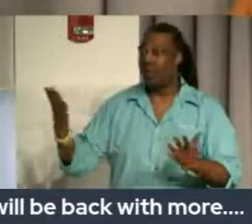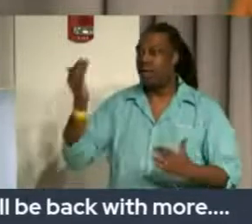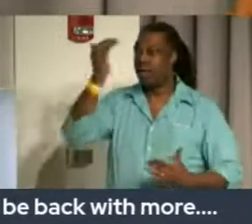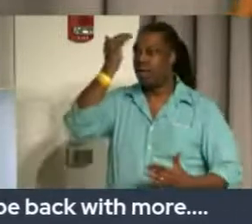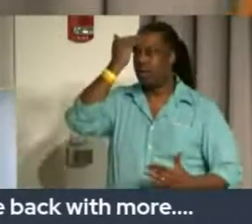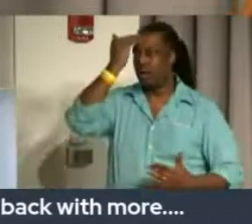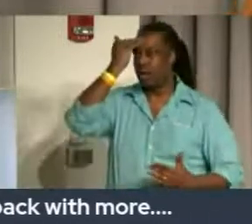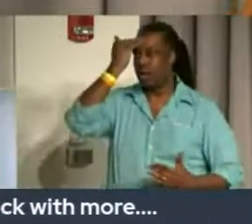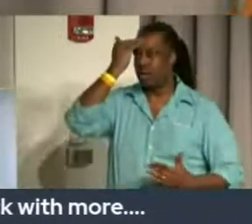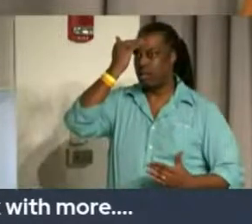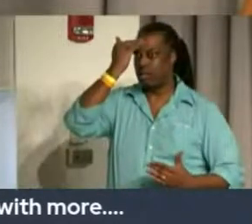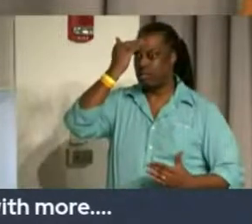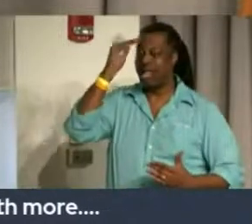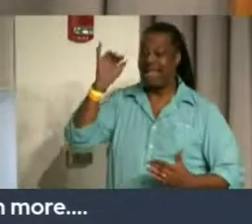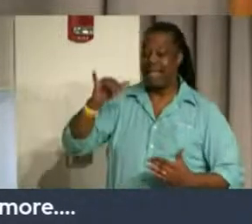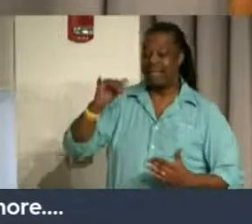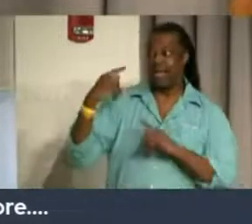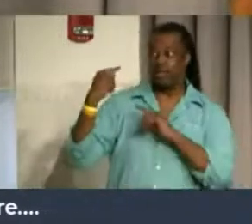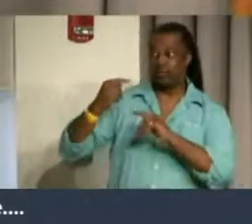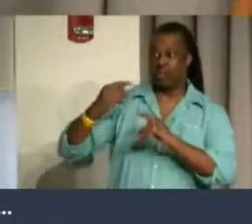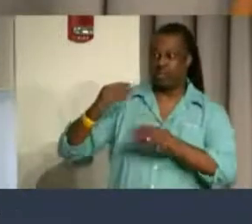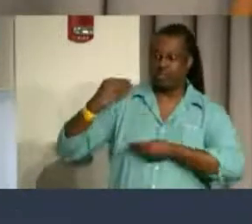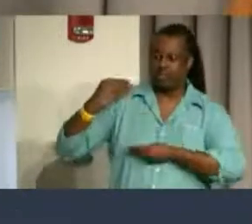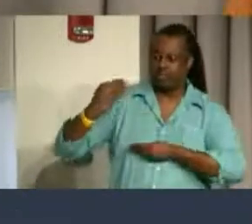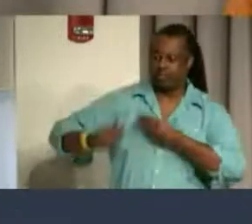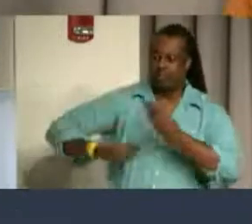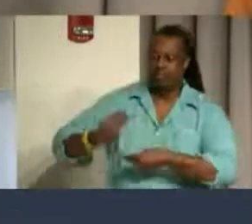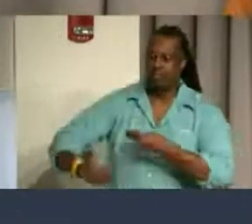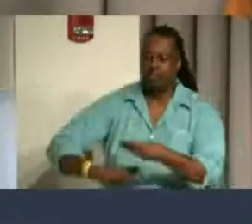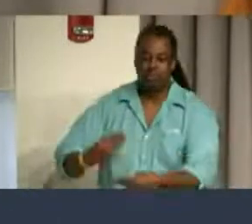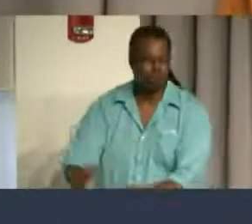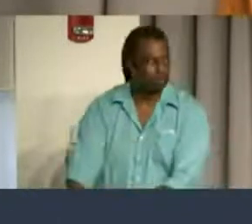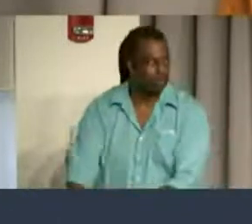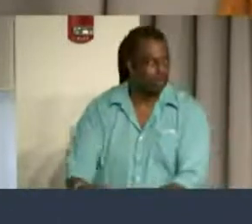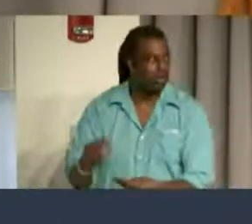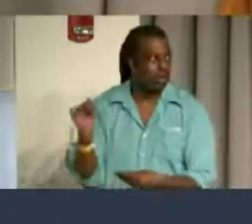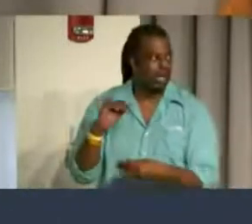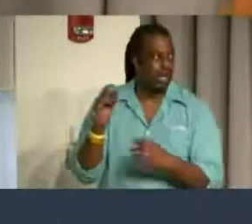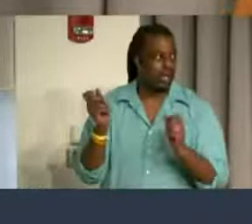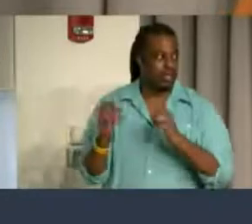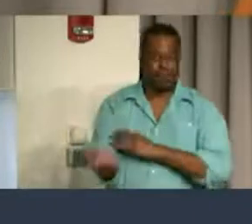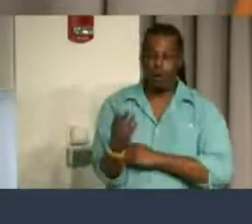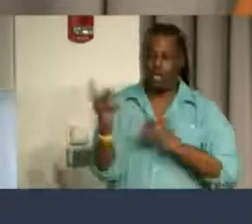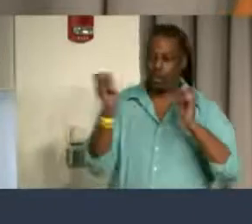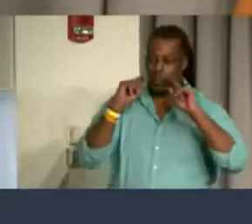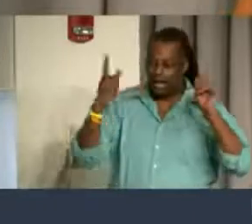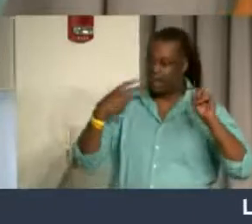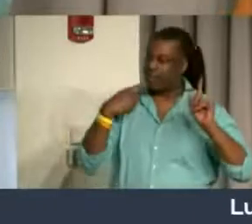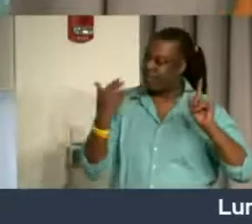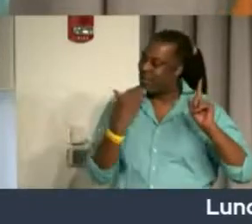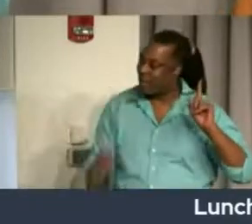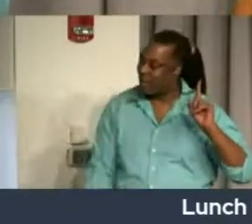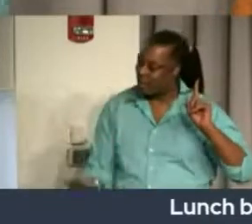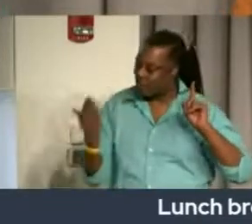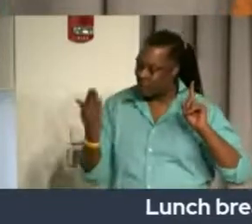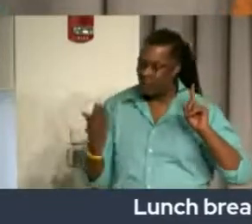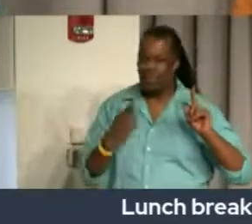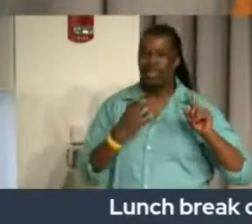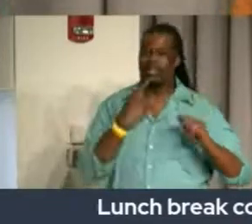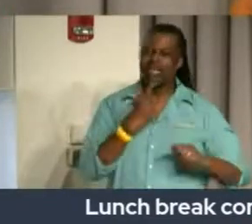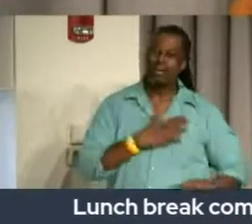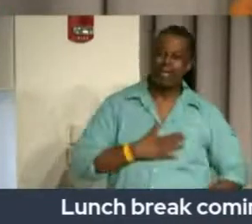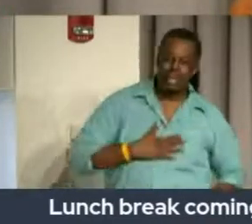And part of that traditional knowledge says, you know, when you wake up in the morning, say thank you, please and thank